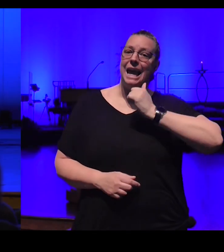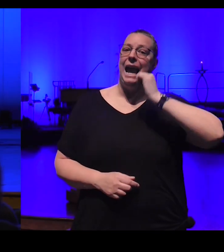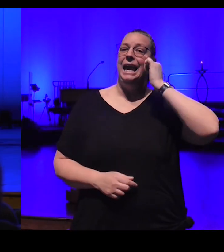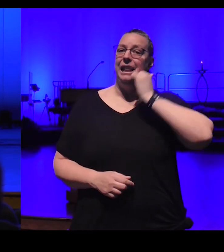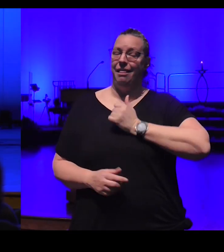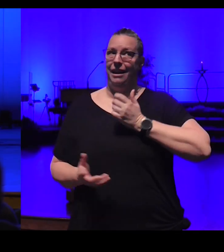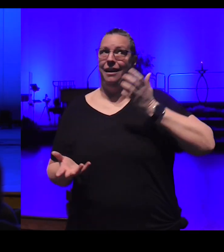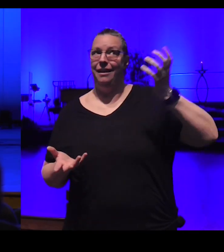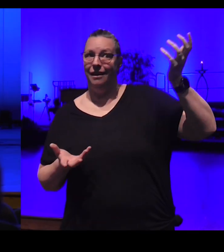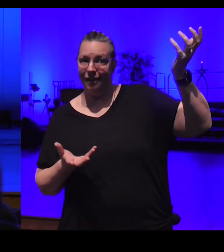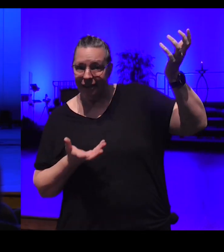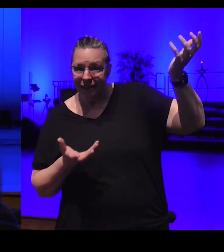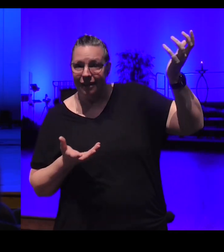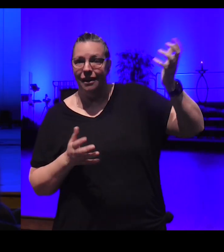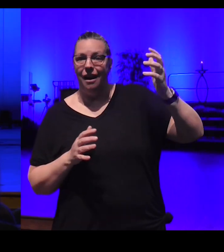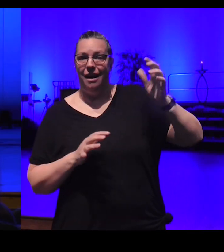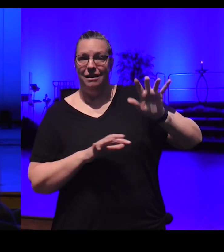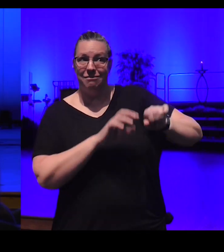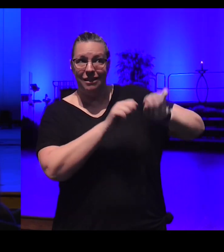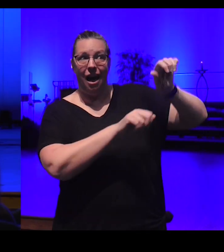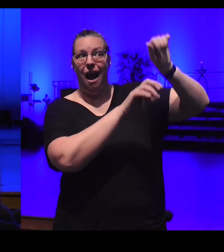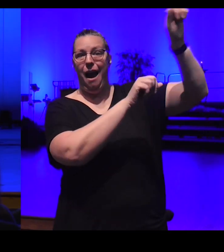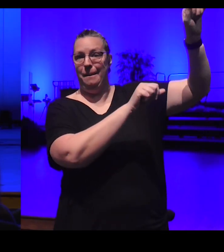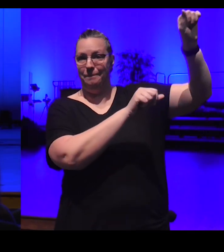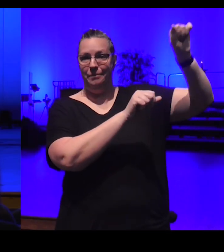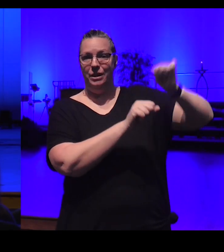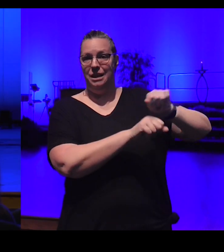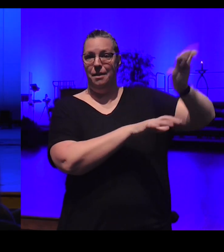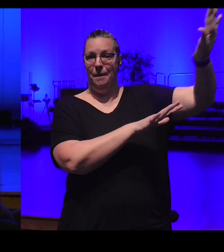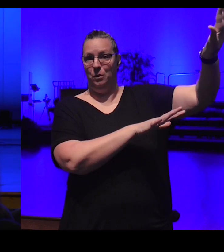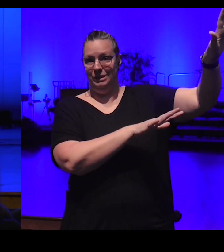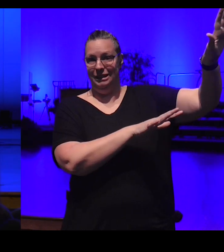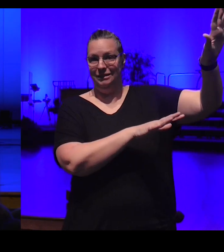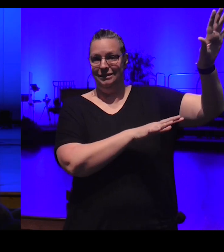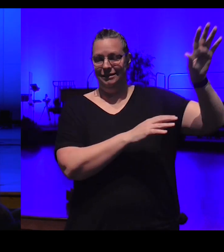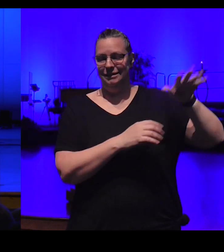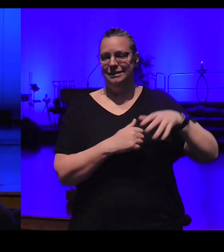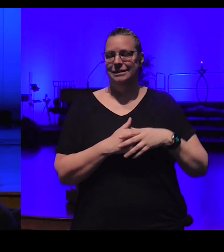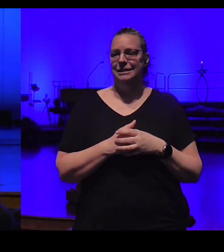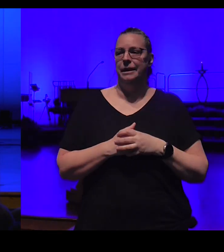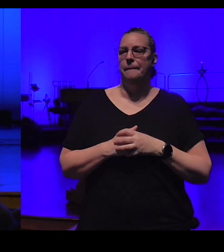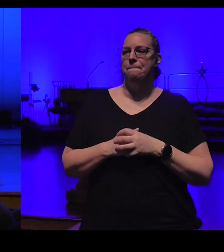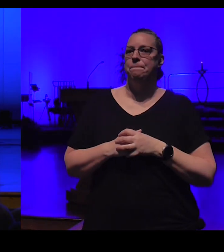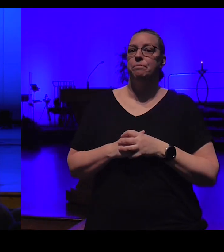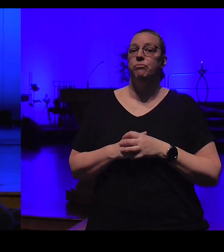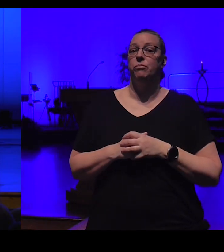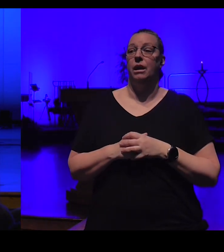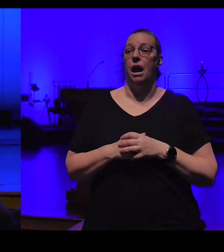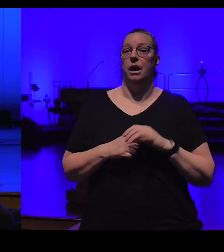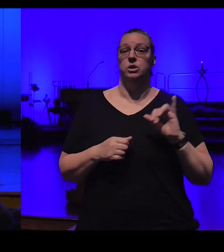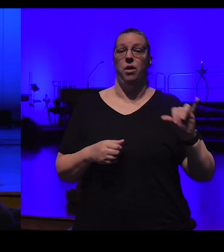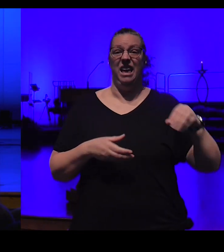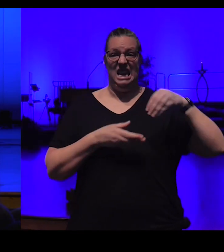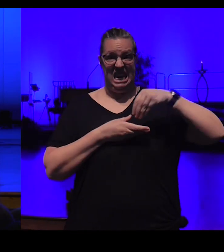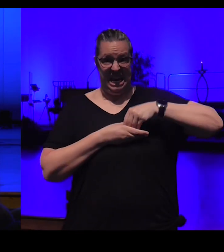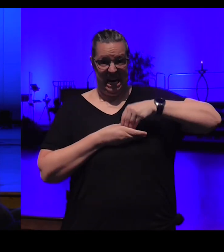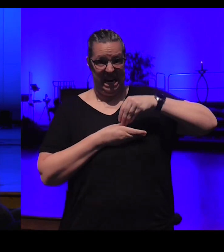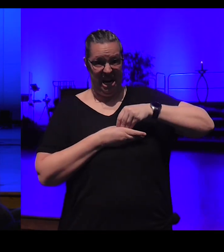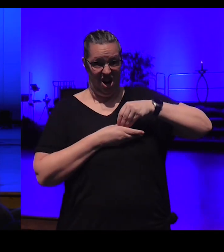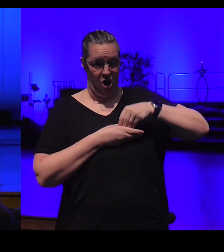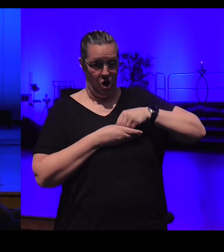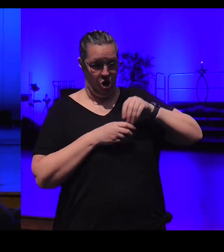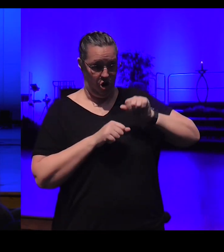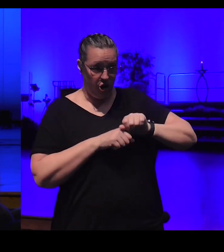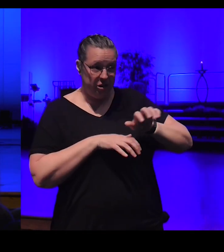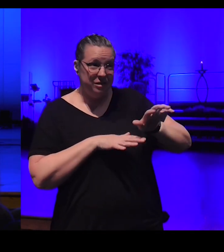communion to the mountaintop to be with Spirit. And what this inner summit